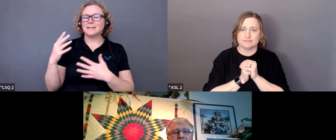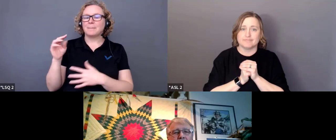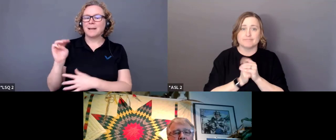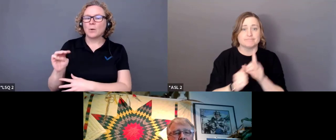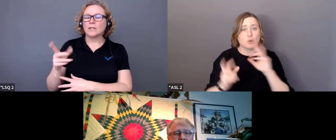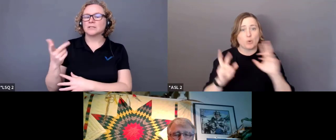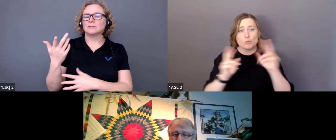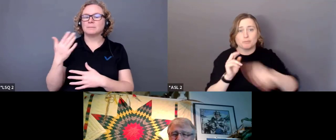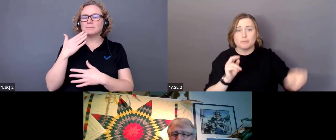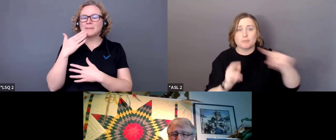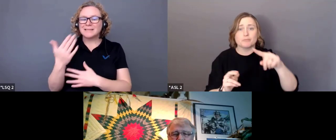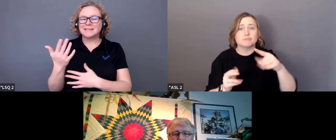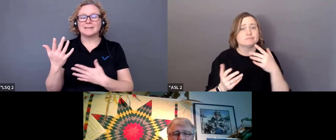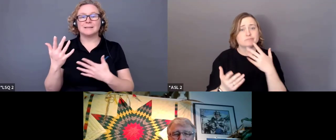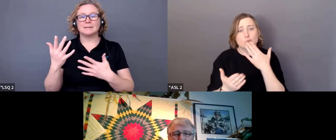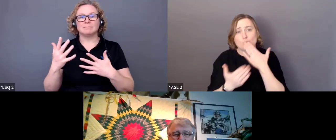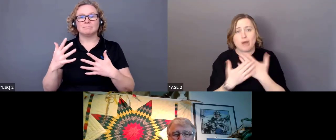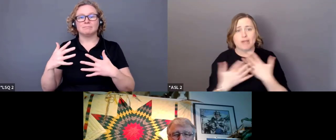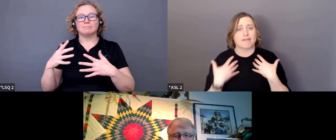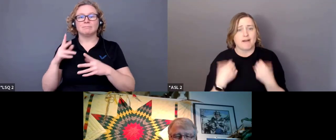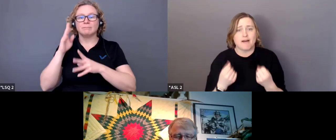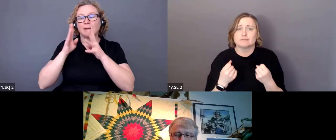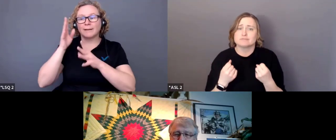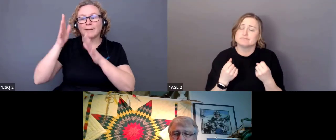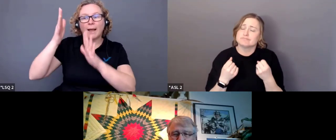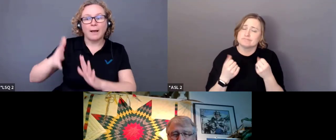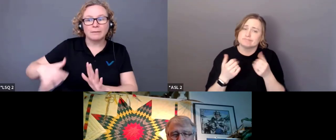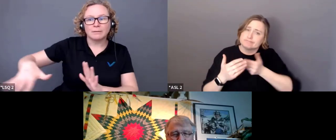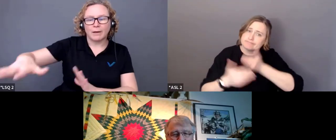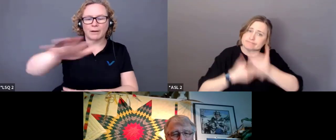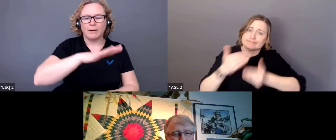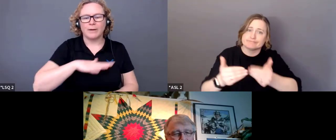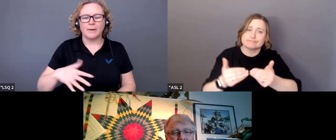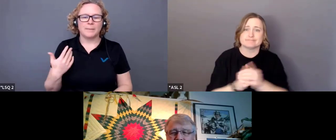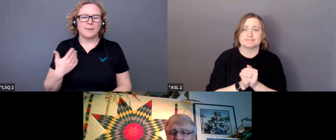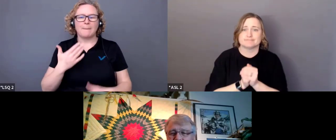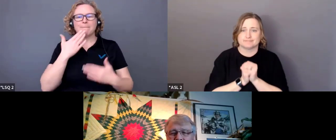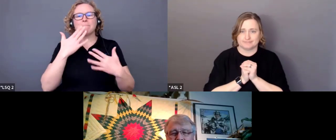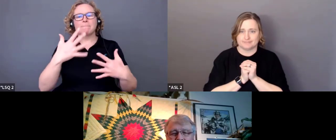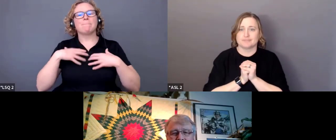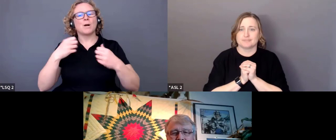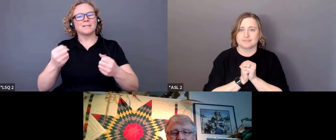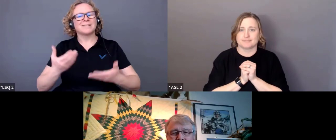wish you all well and health as you journey on. Miigwech, Nyawa.